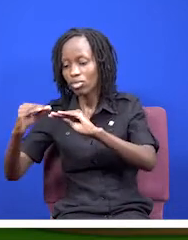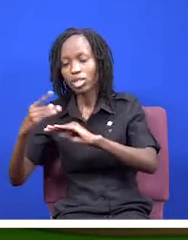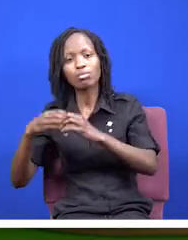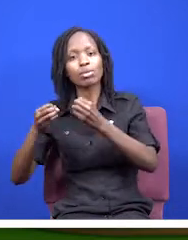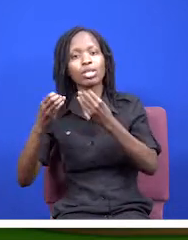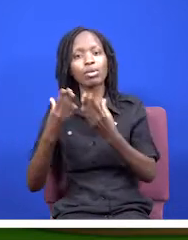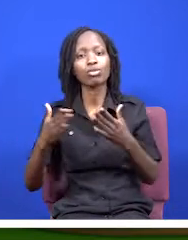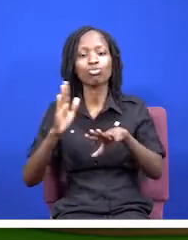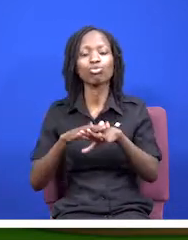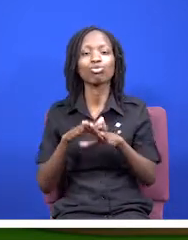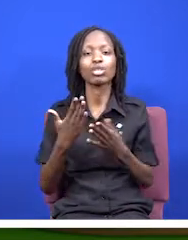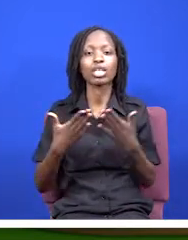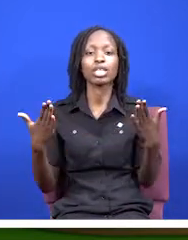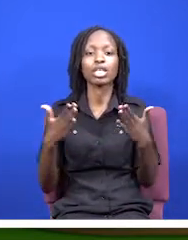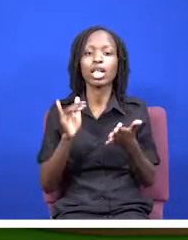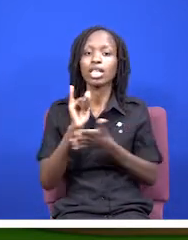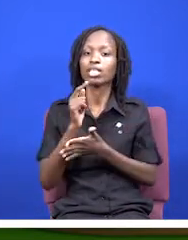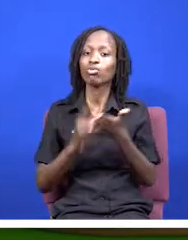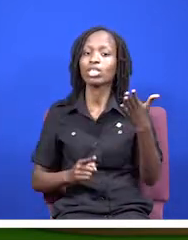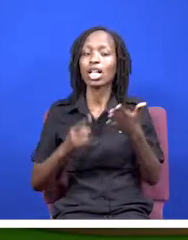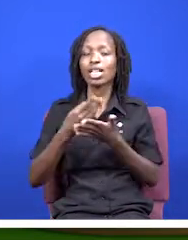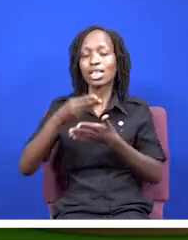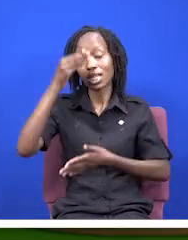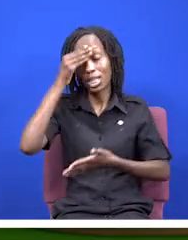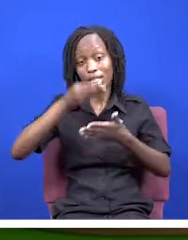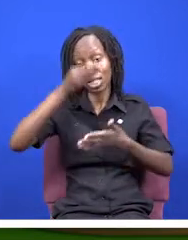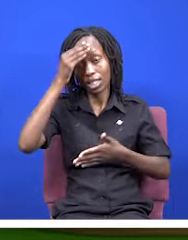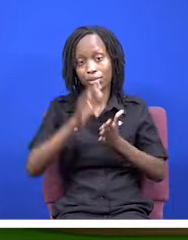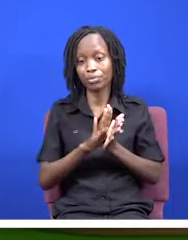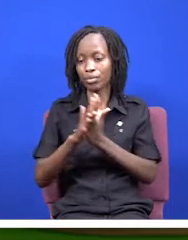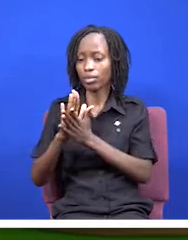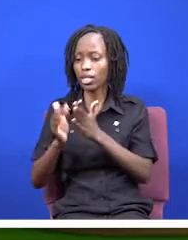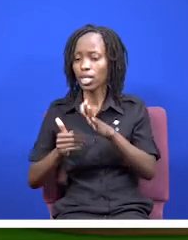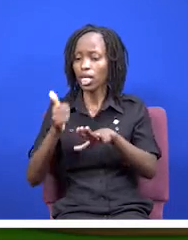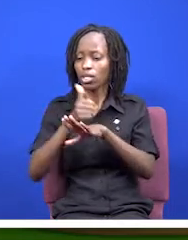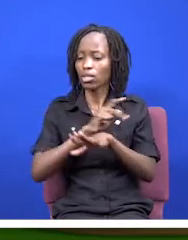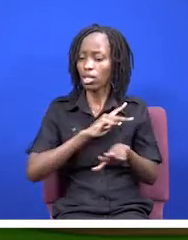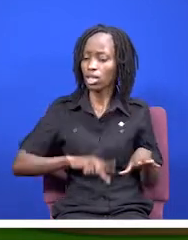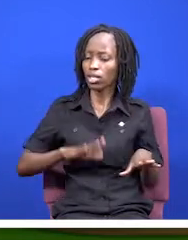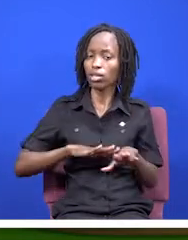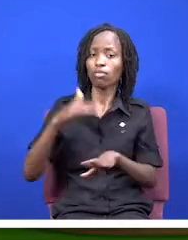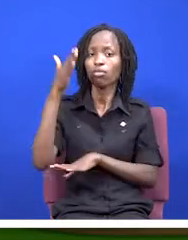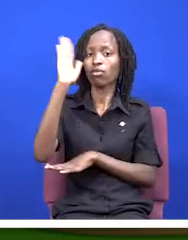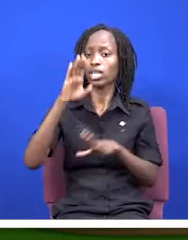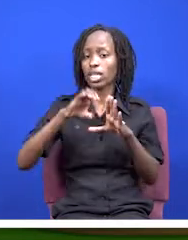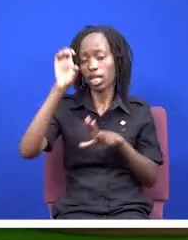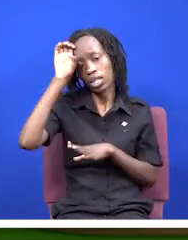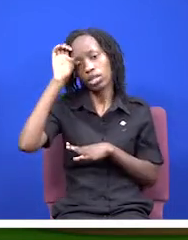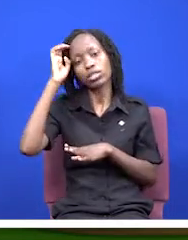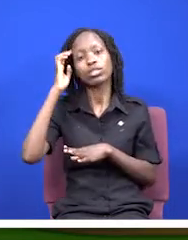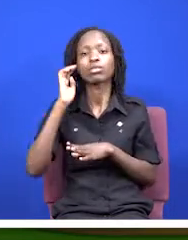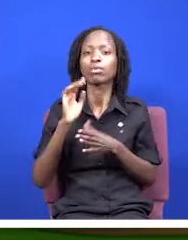us many things, good things, and that is learning. Now, what is establishing the kingdom of God